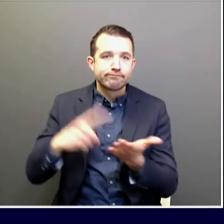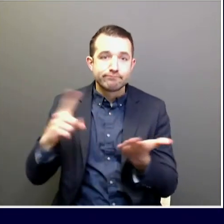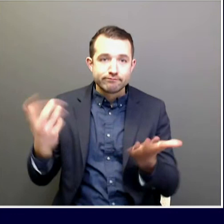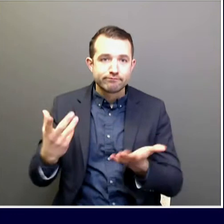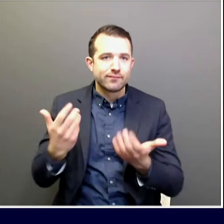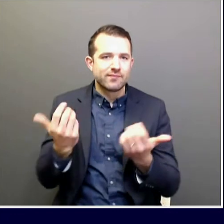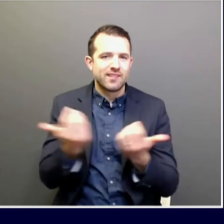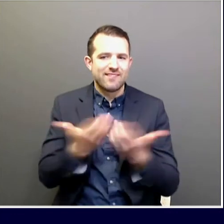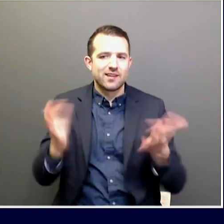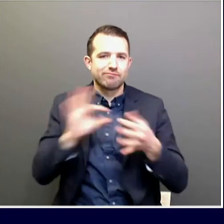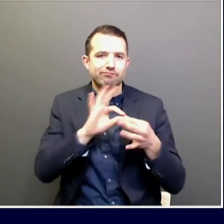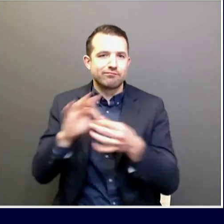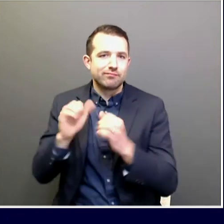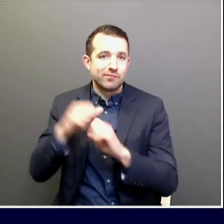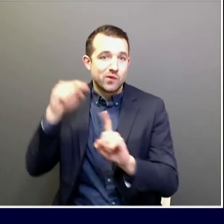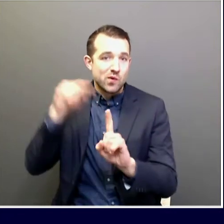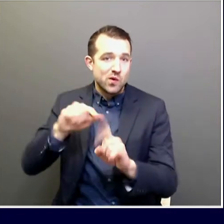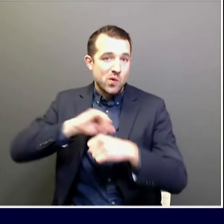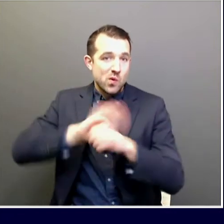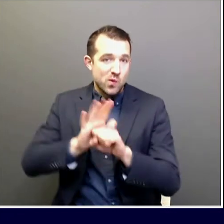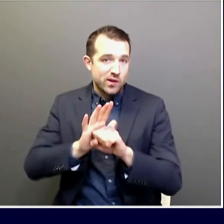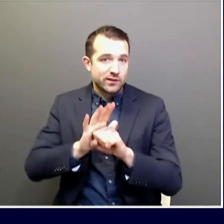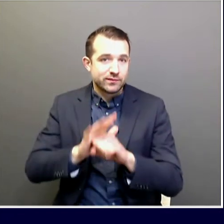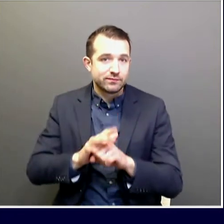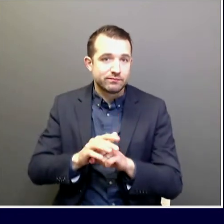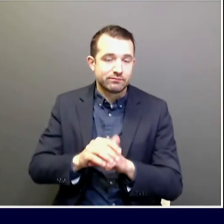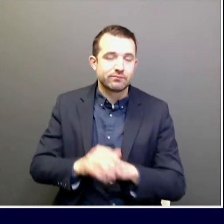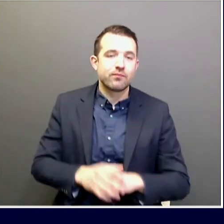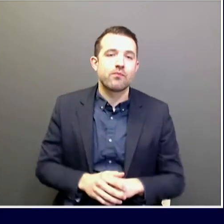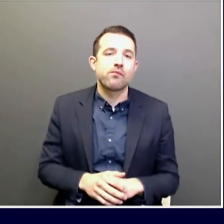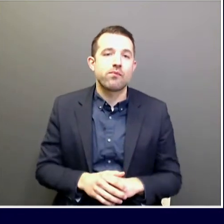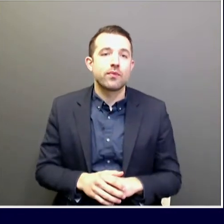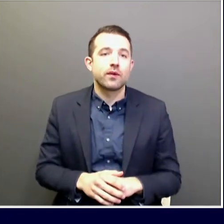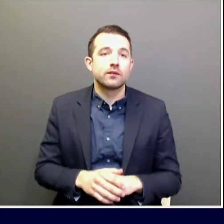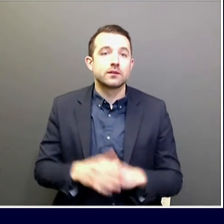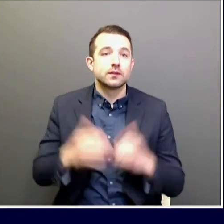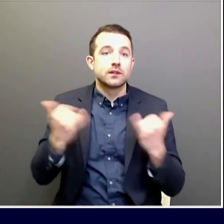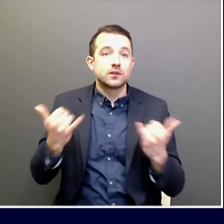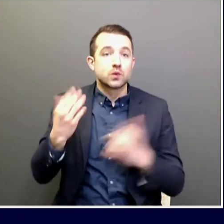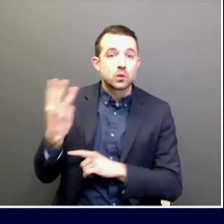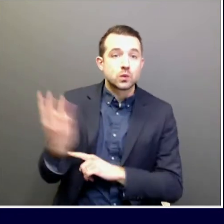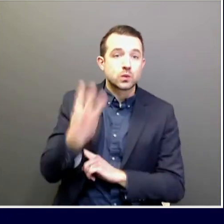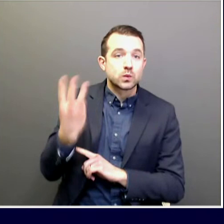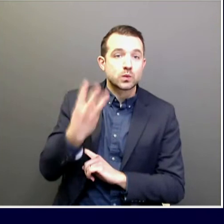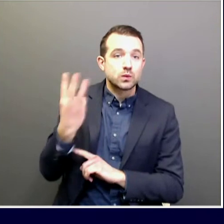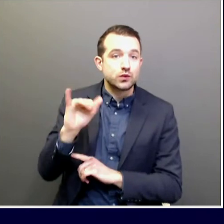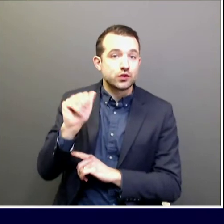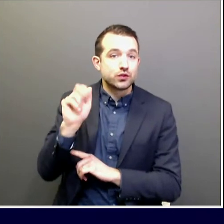stand with respect to COVID-19 for today, Wednesday, January 26th,